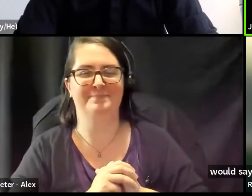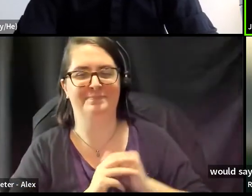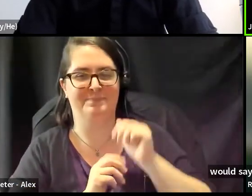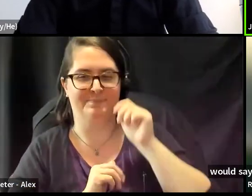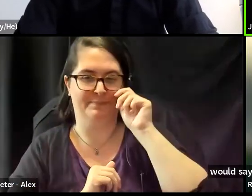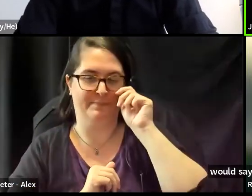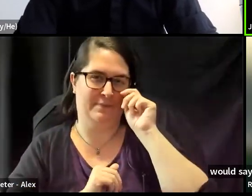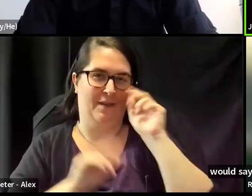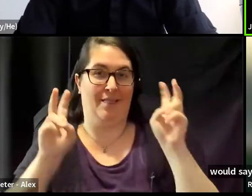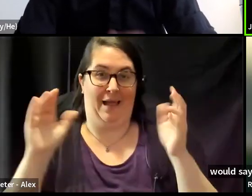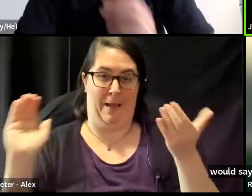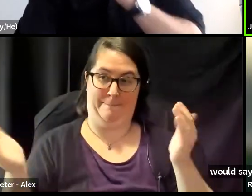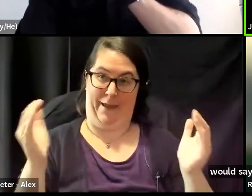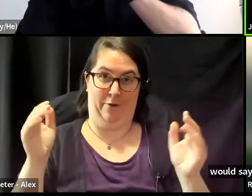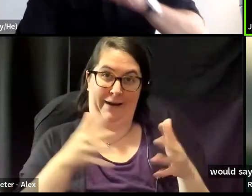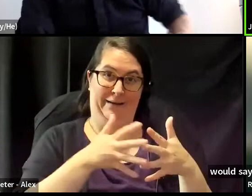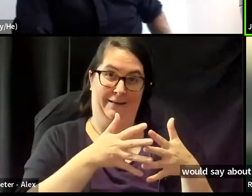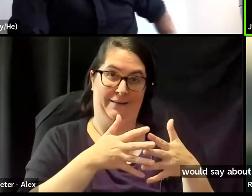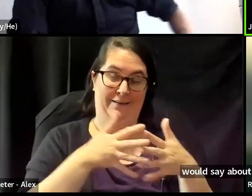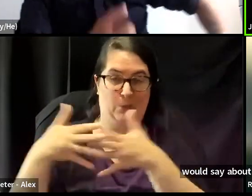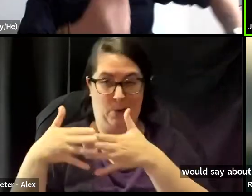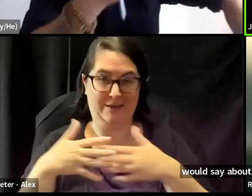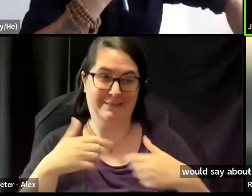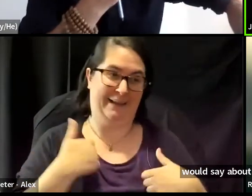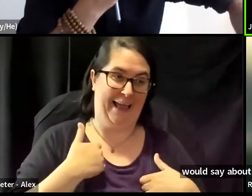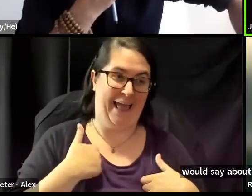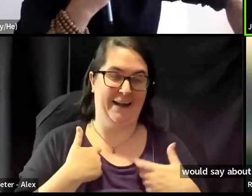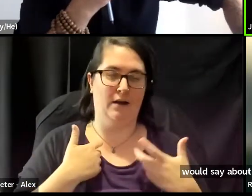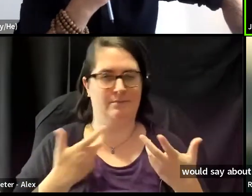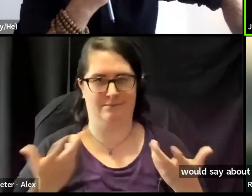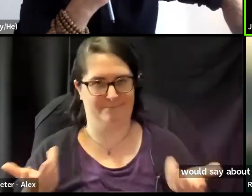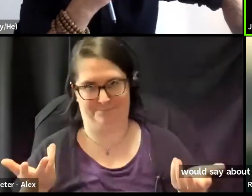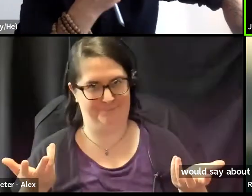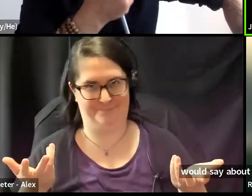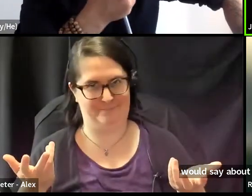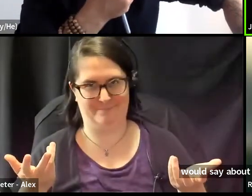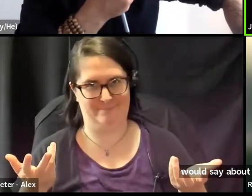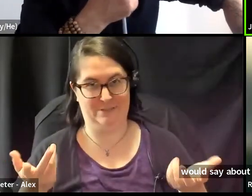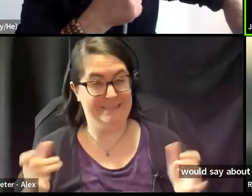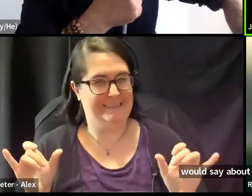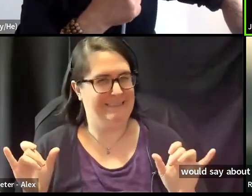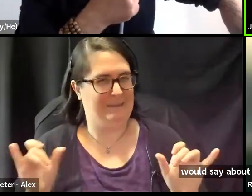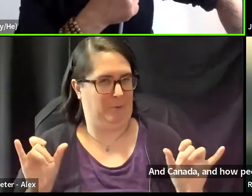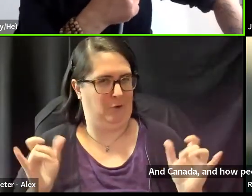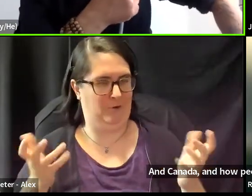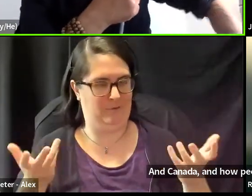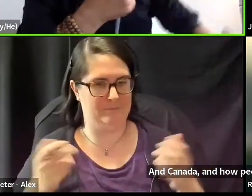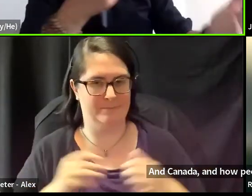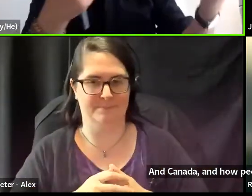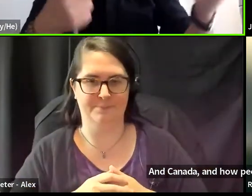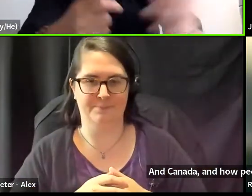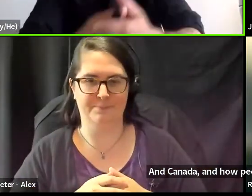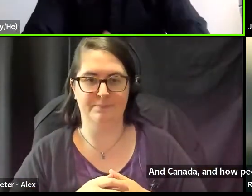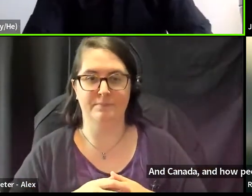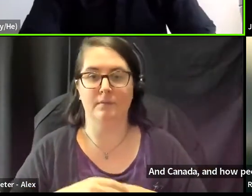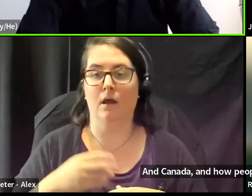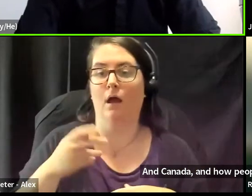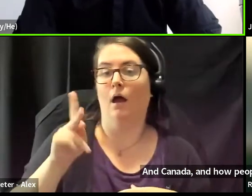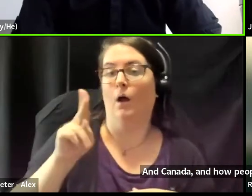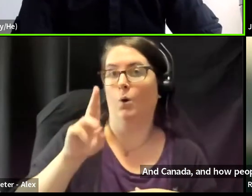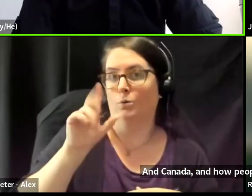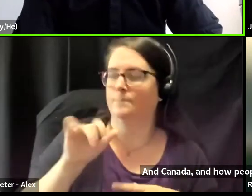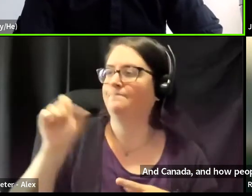about the US and Canada and how people perceive what's going on. No, and absolutely,